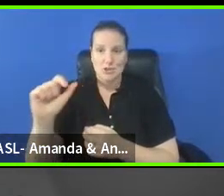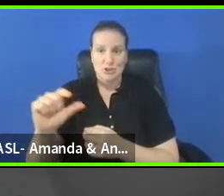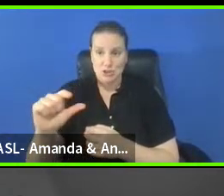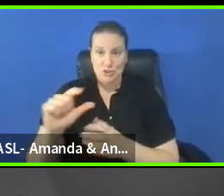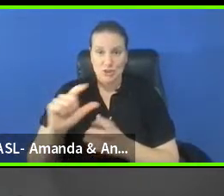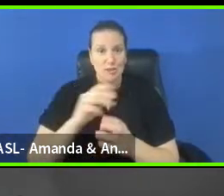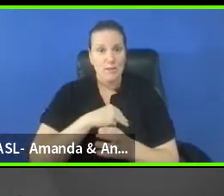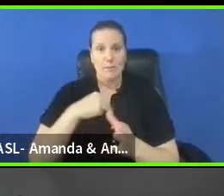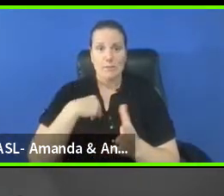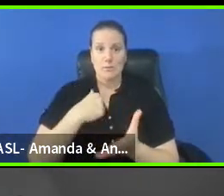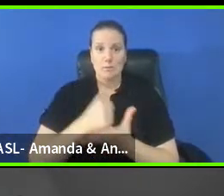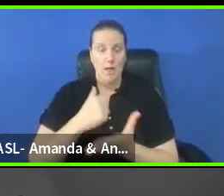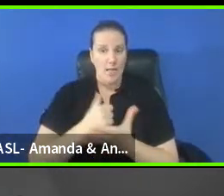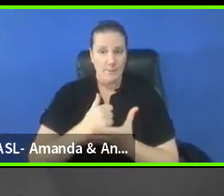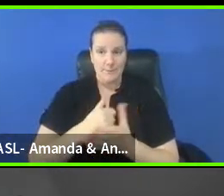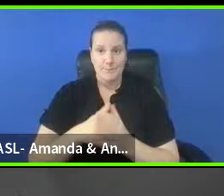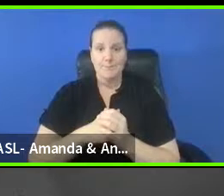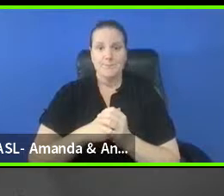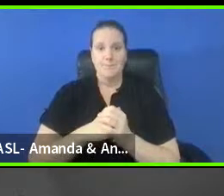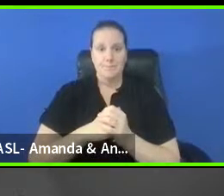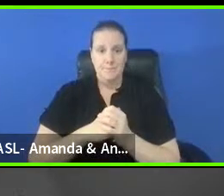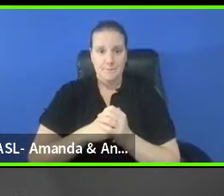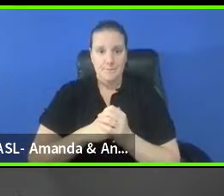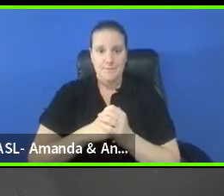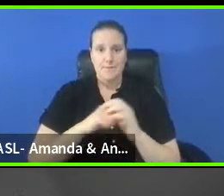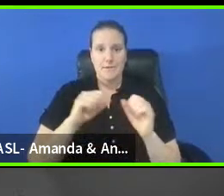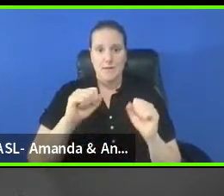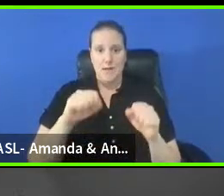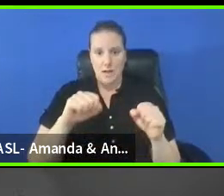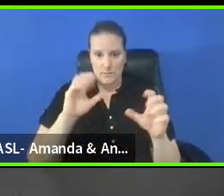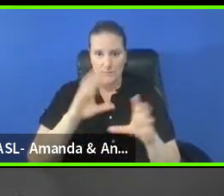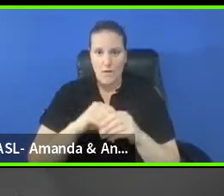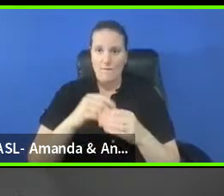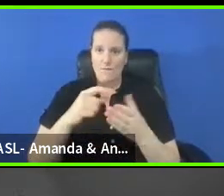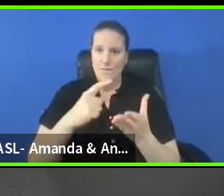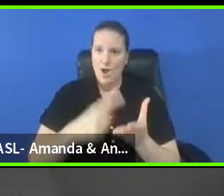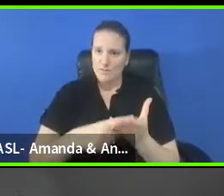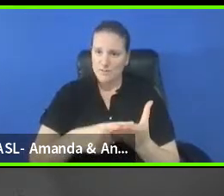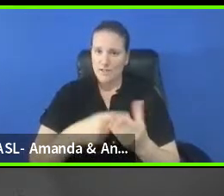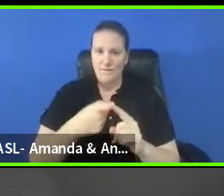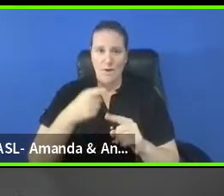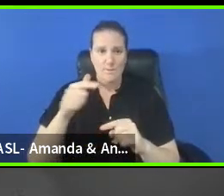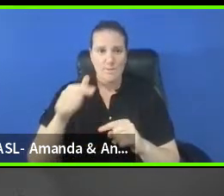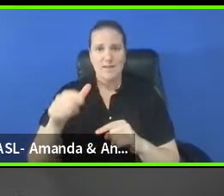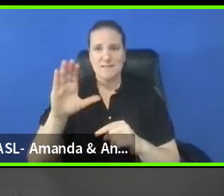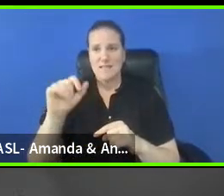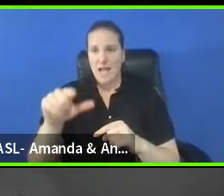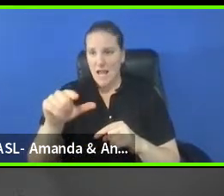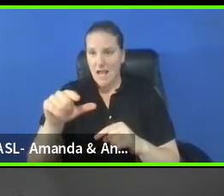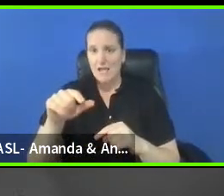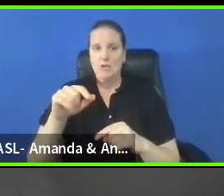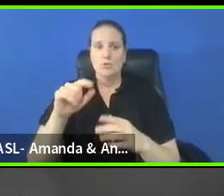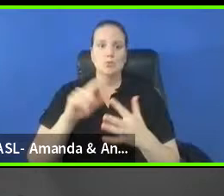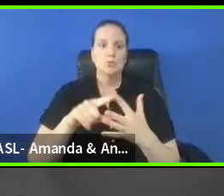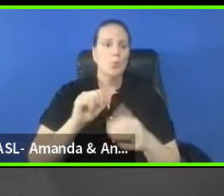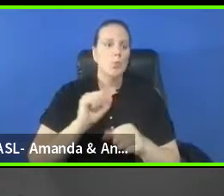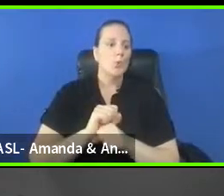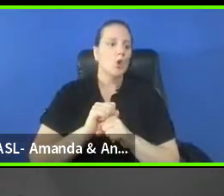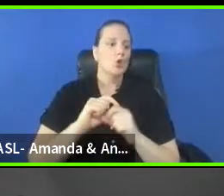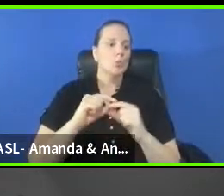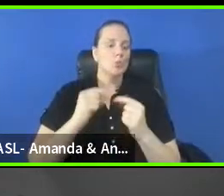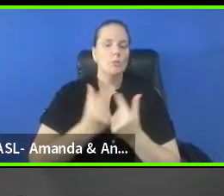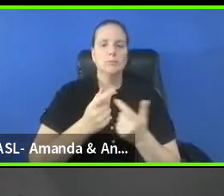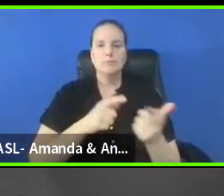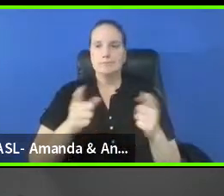will help be able to bring conversations from the CAG to these working groups and